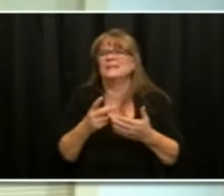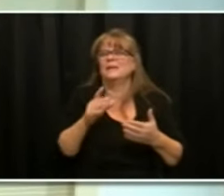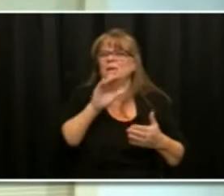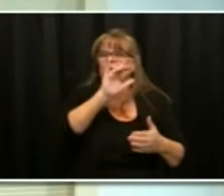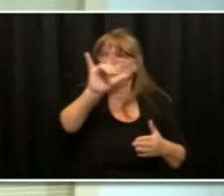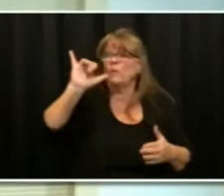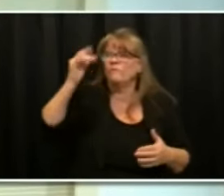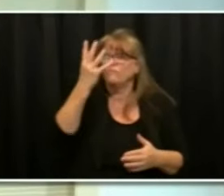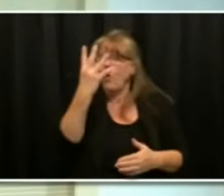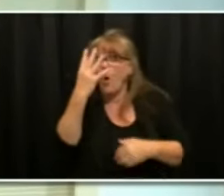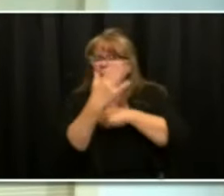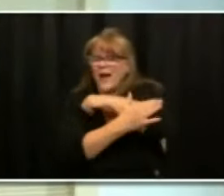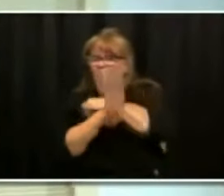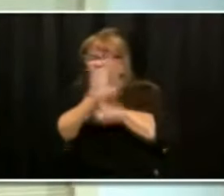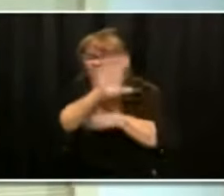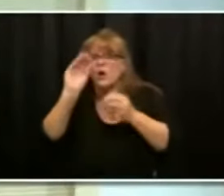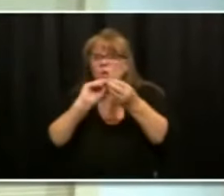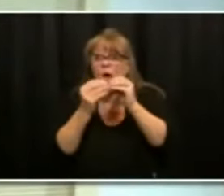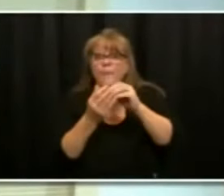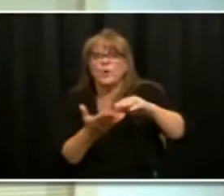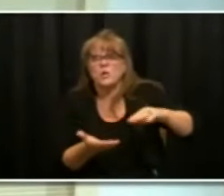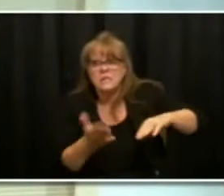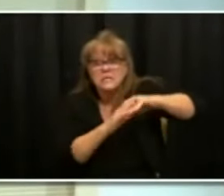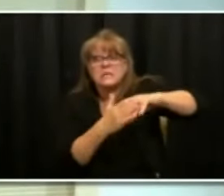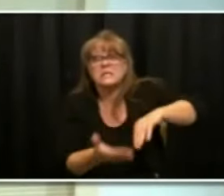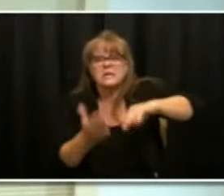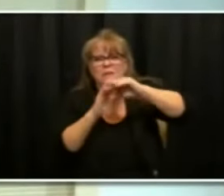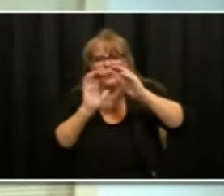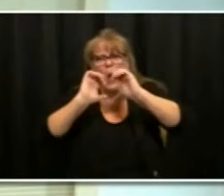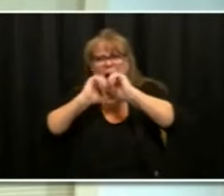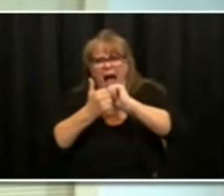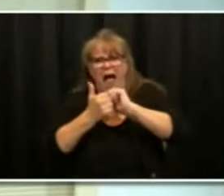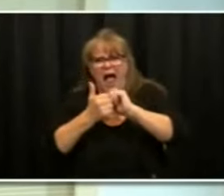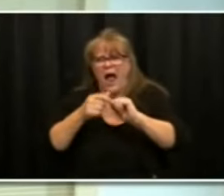this around? Is it 2 weeks or is it more than that?